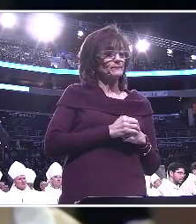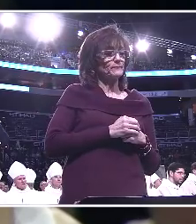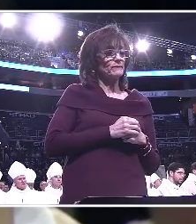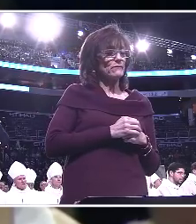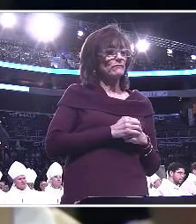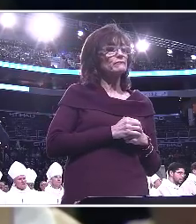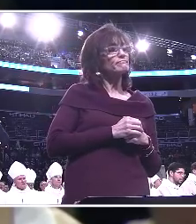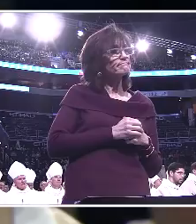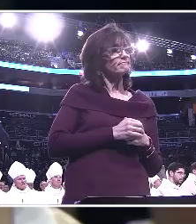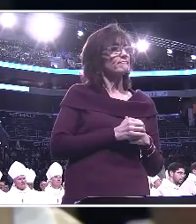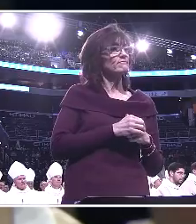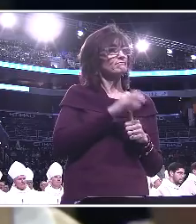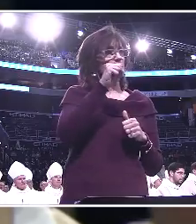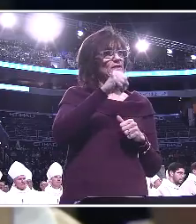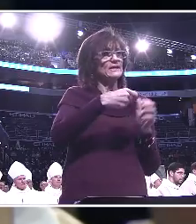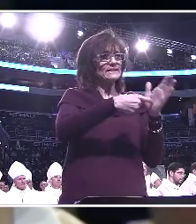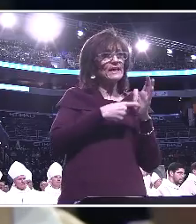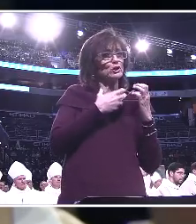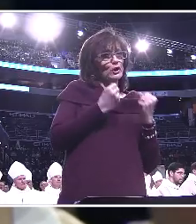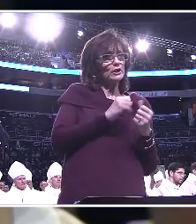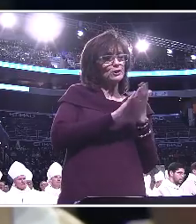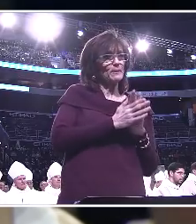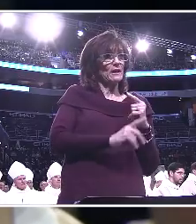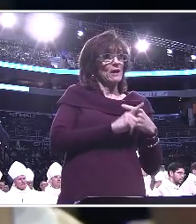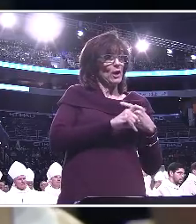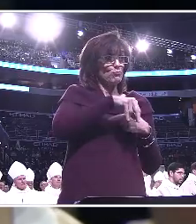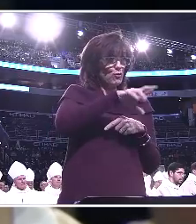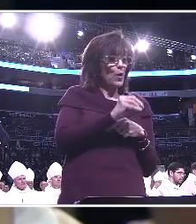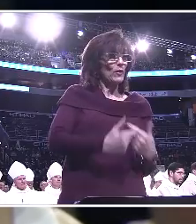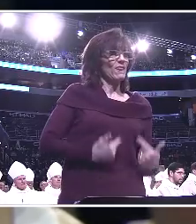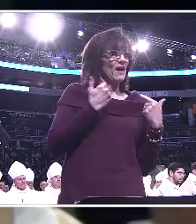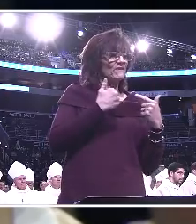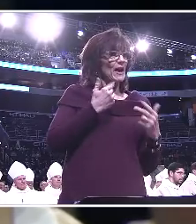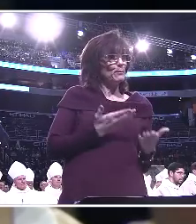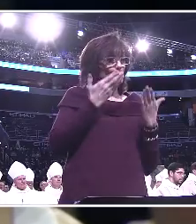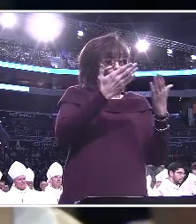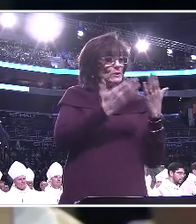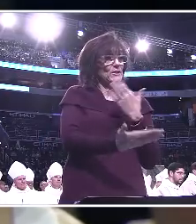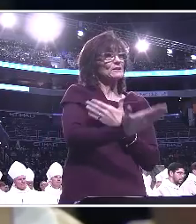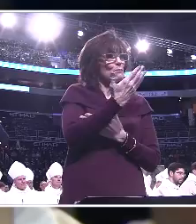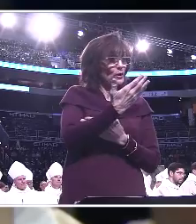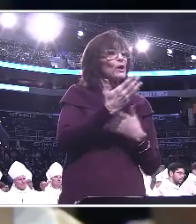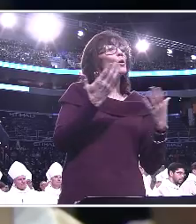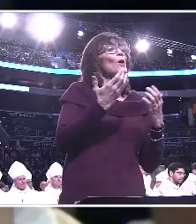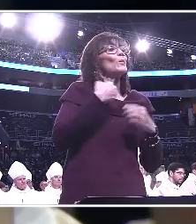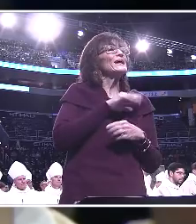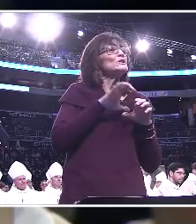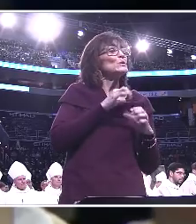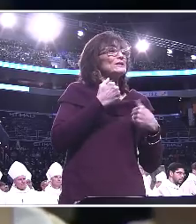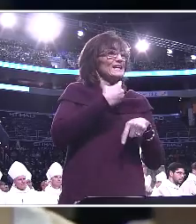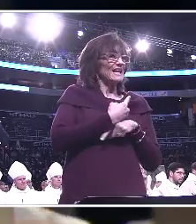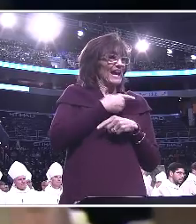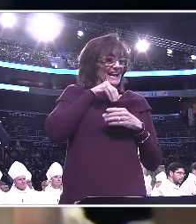But while it takes courage to be pro-life, I propose this morning that at the core of what we do today is